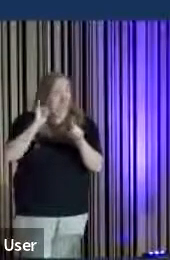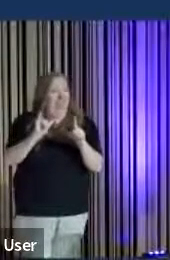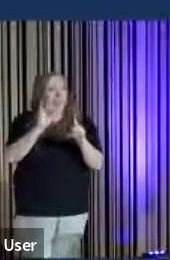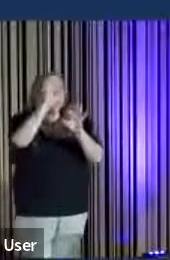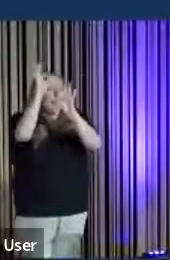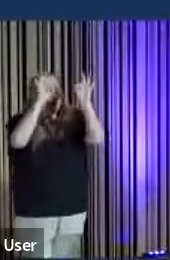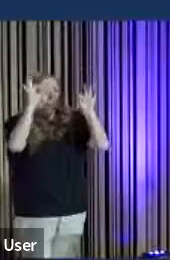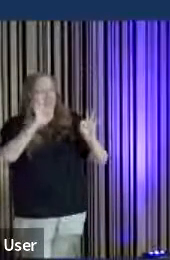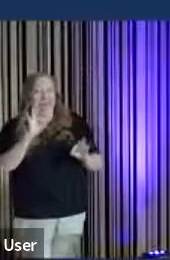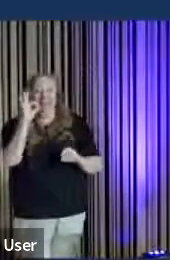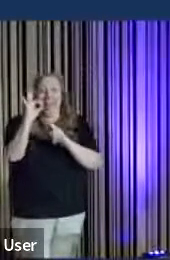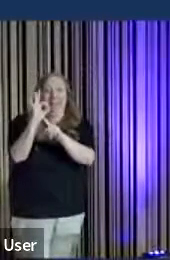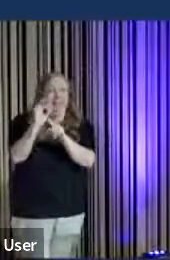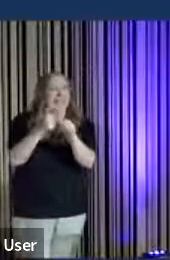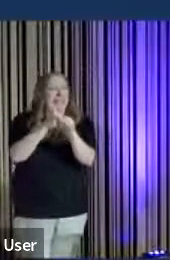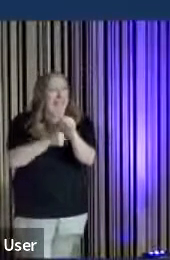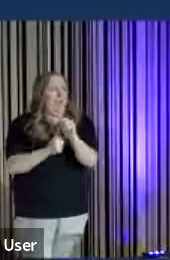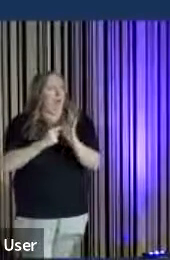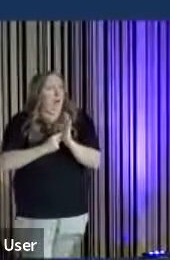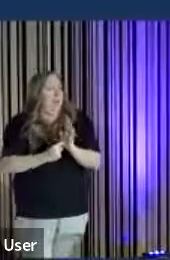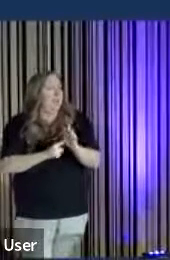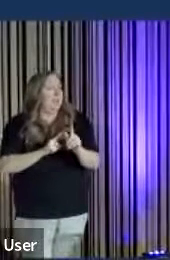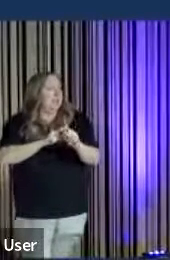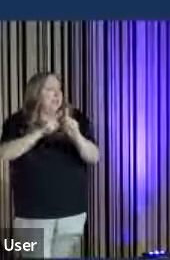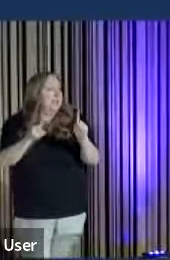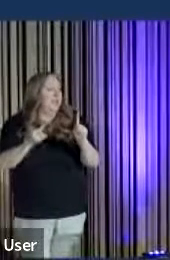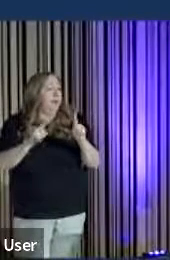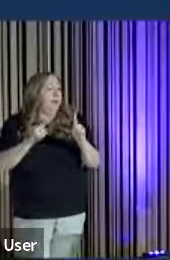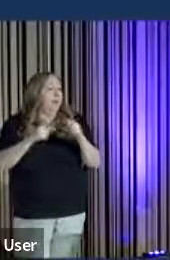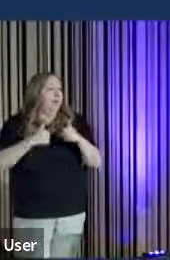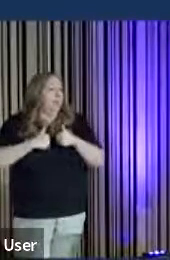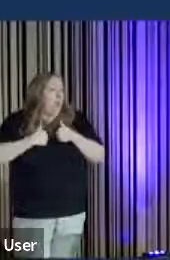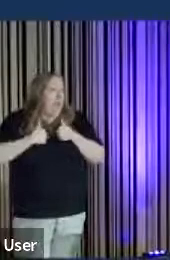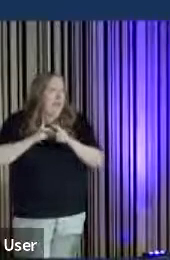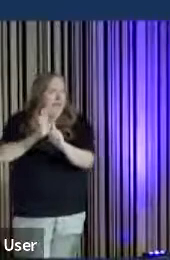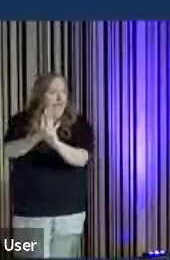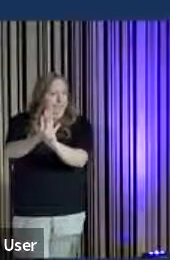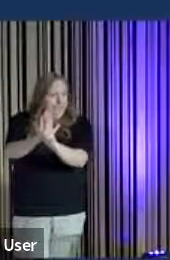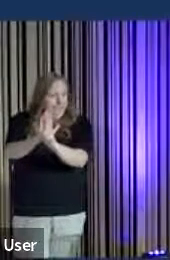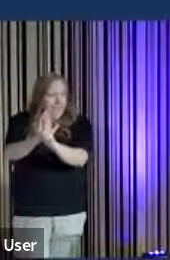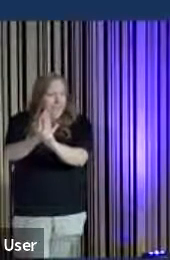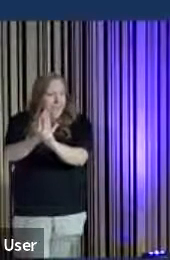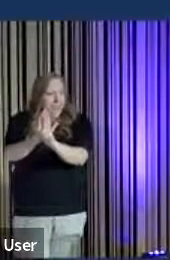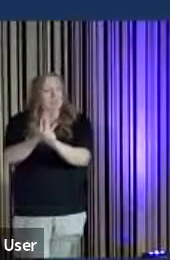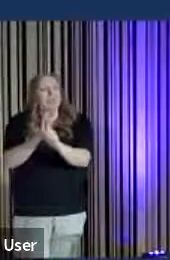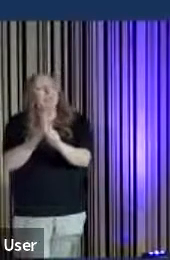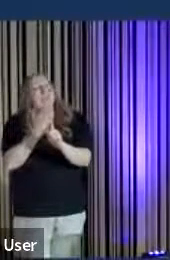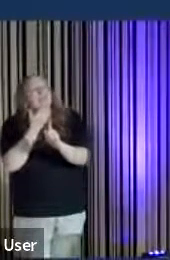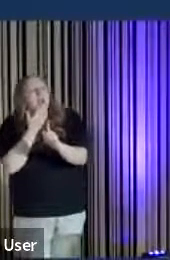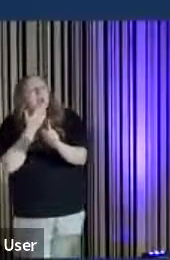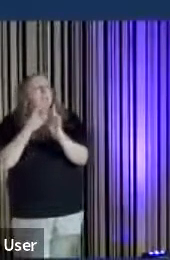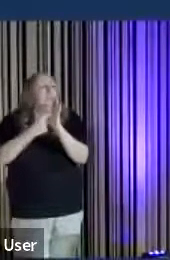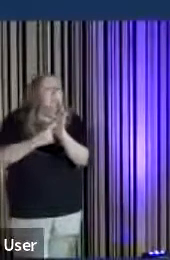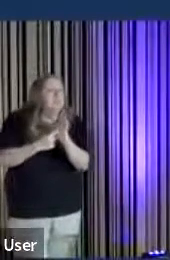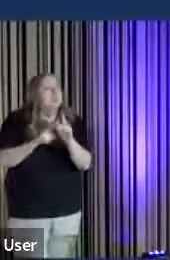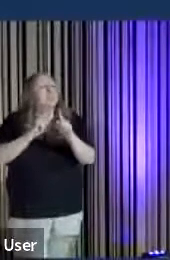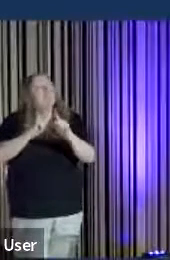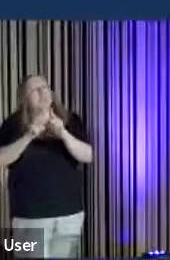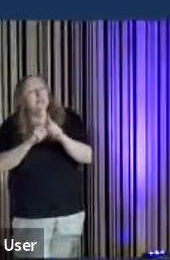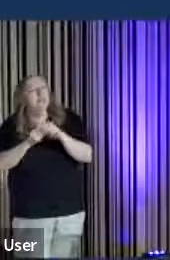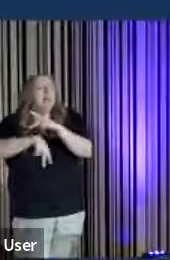hairball here is a different organism, okay? They're color-coded by different kinds of organisms, whether they're bacteria